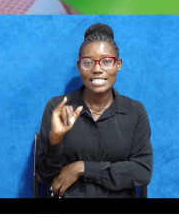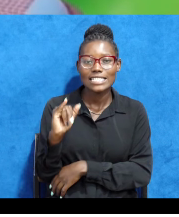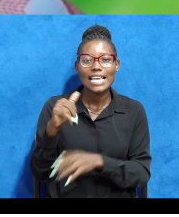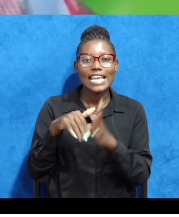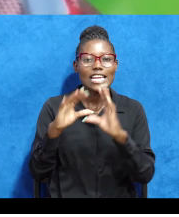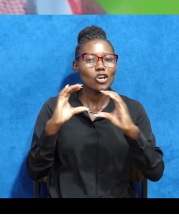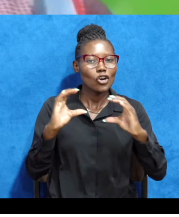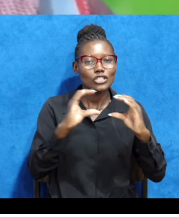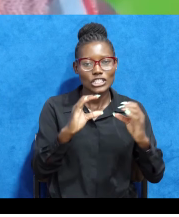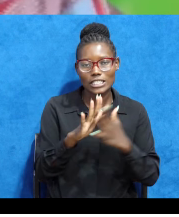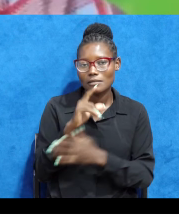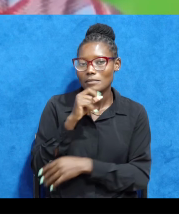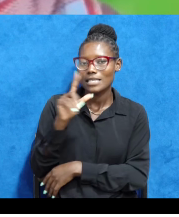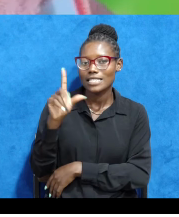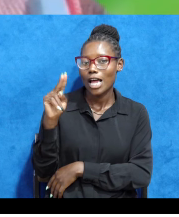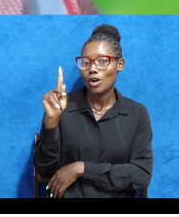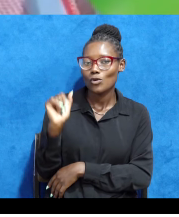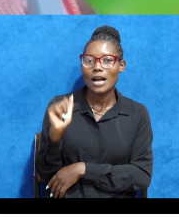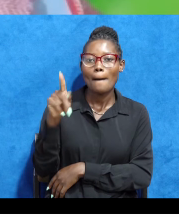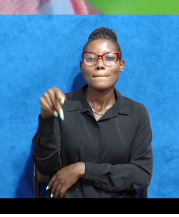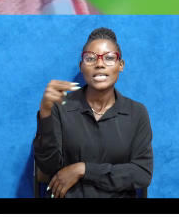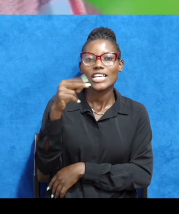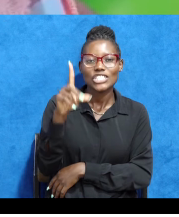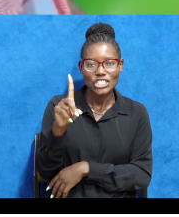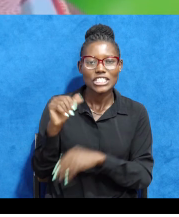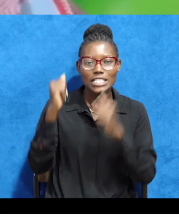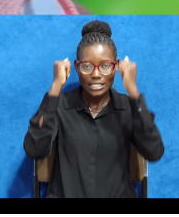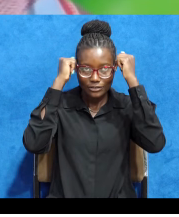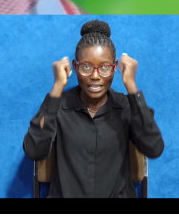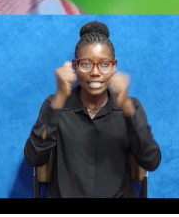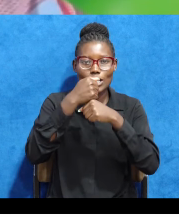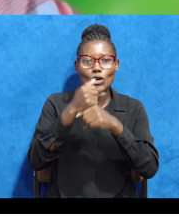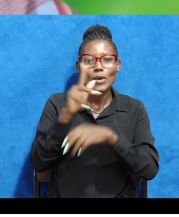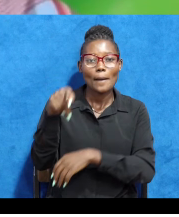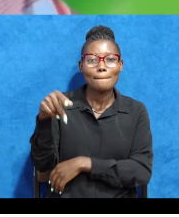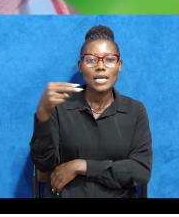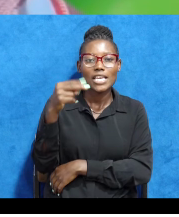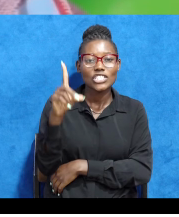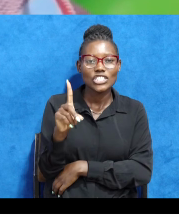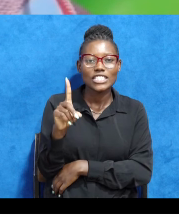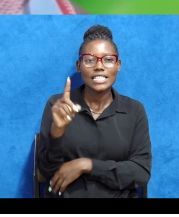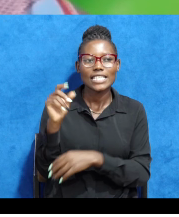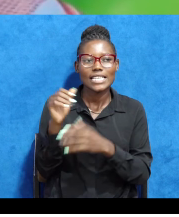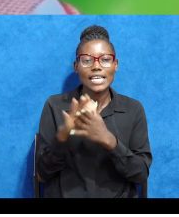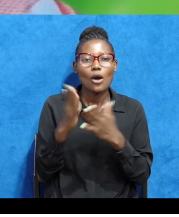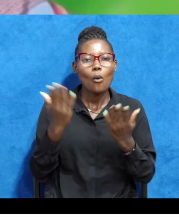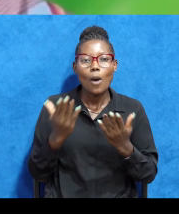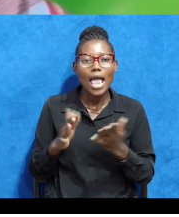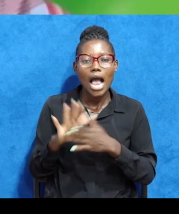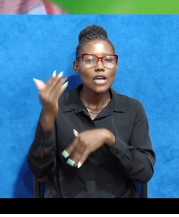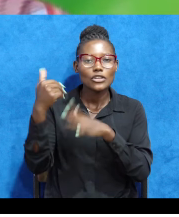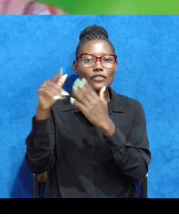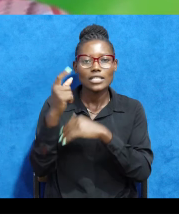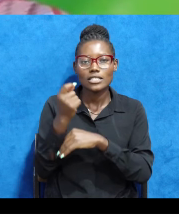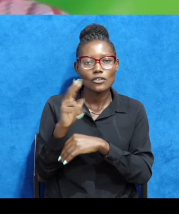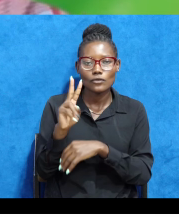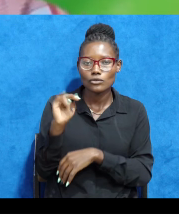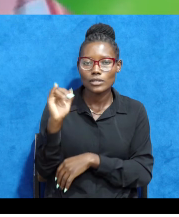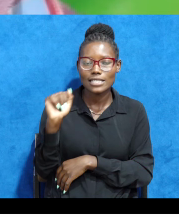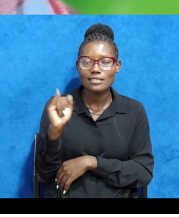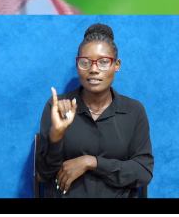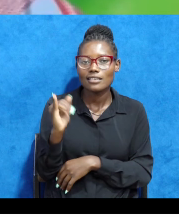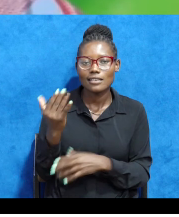Mr. Luke Devirgiliis from US will be presenting today. As was shared before, the topic is constraint